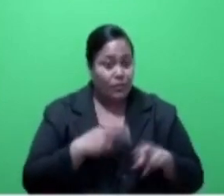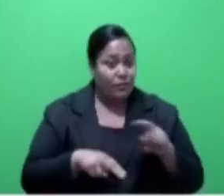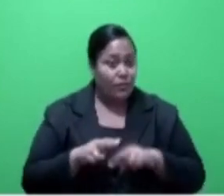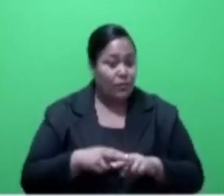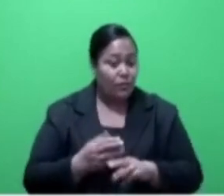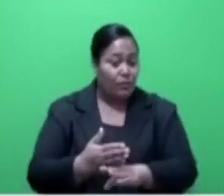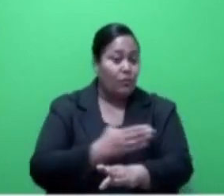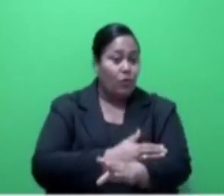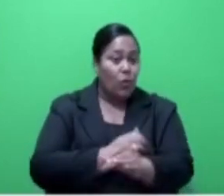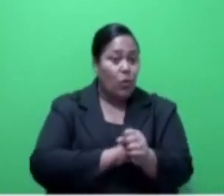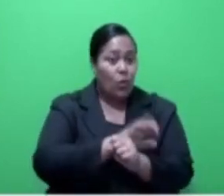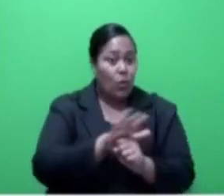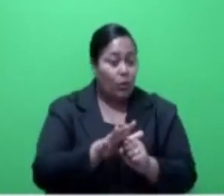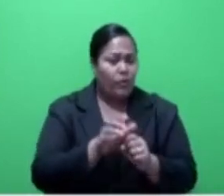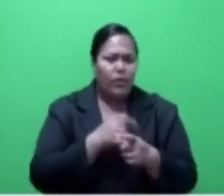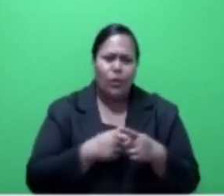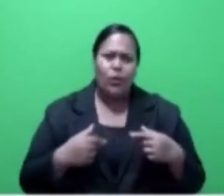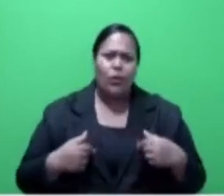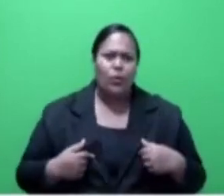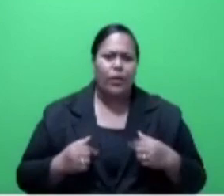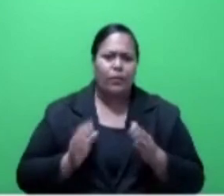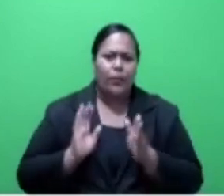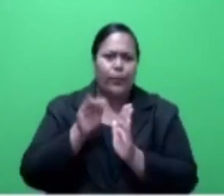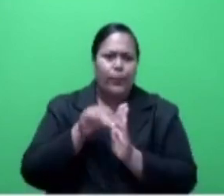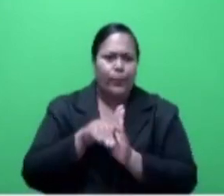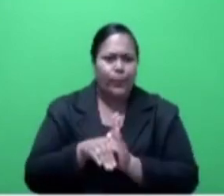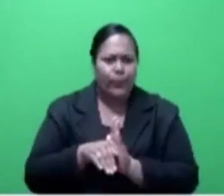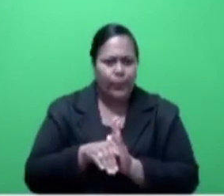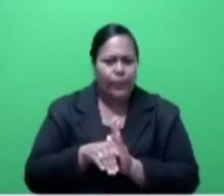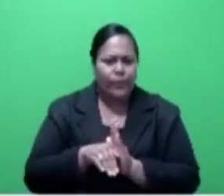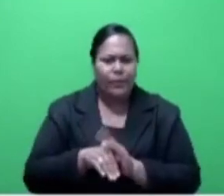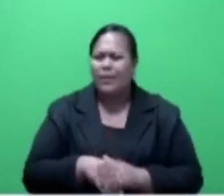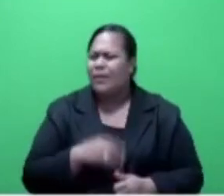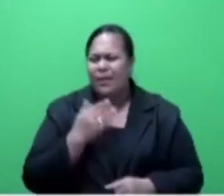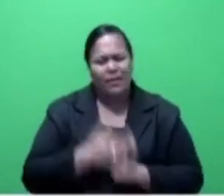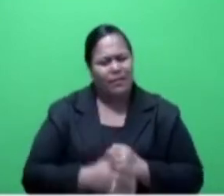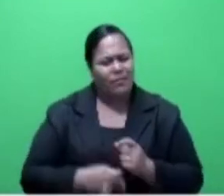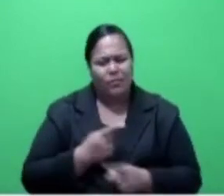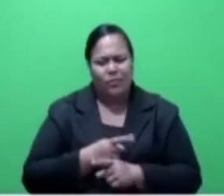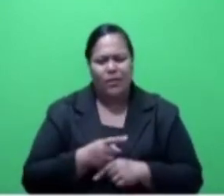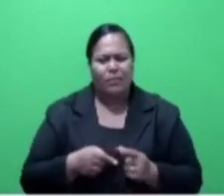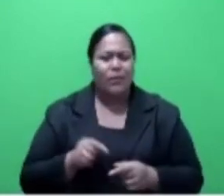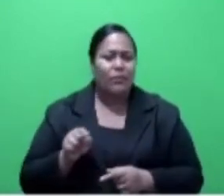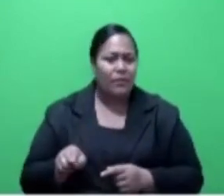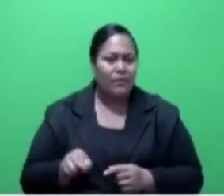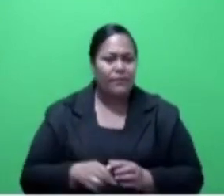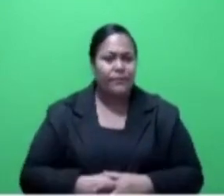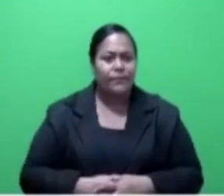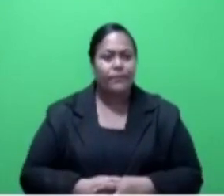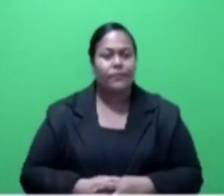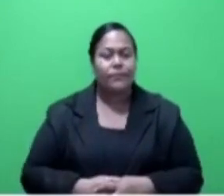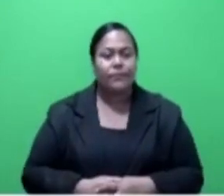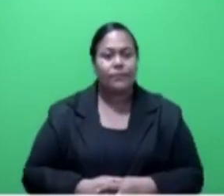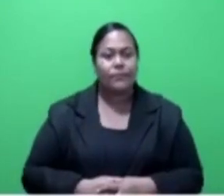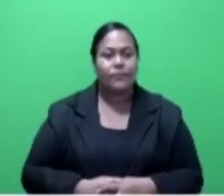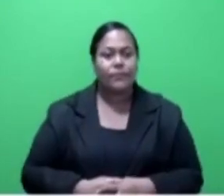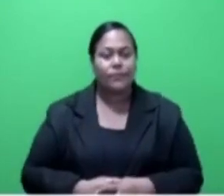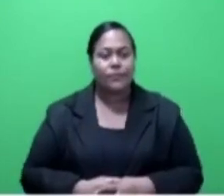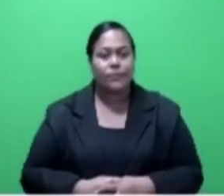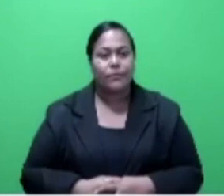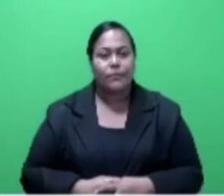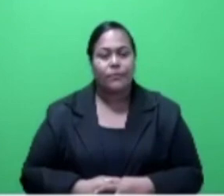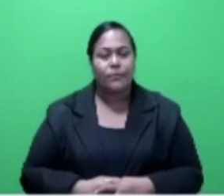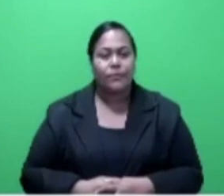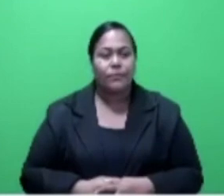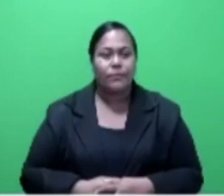COVID-19, we were on a downward trajectory. They don't mention that. They don't mention that at all. This is what